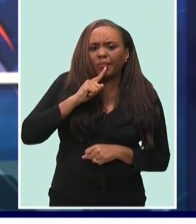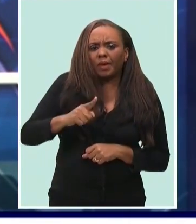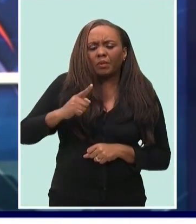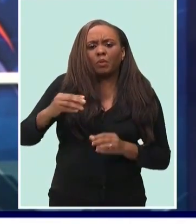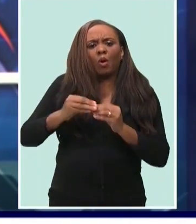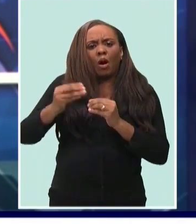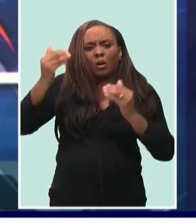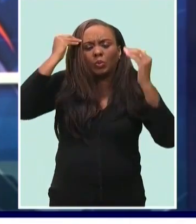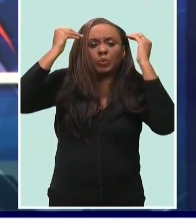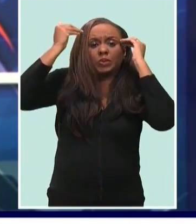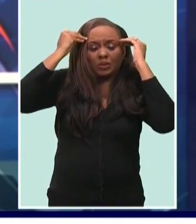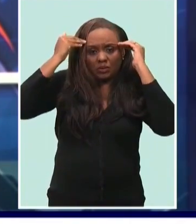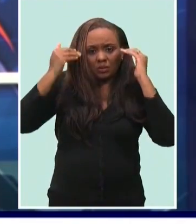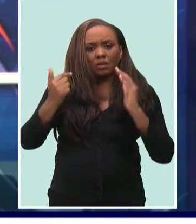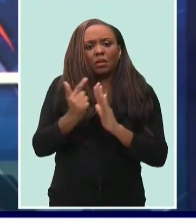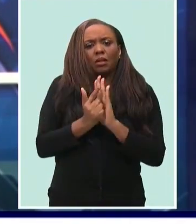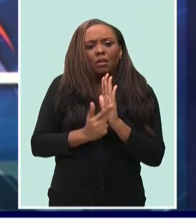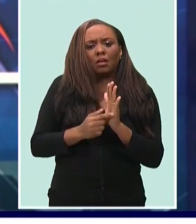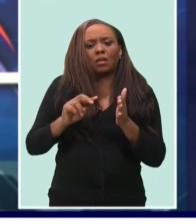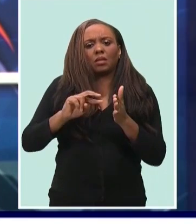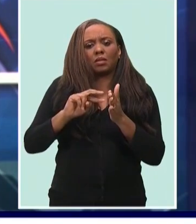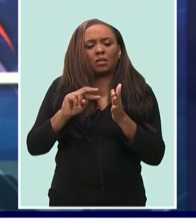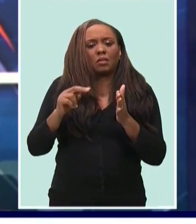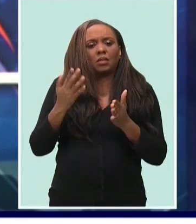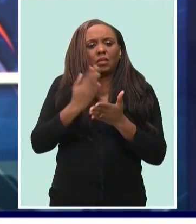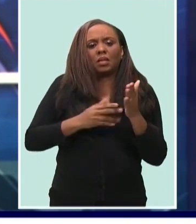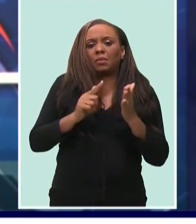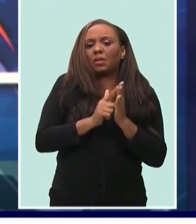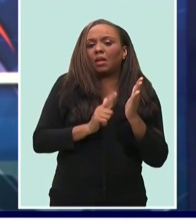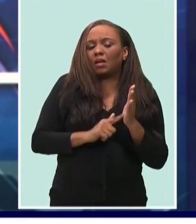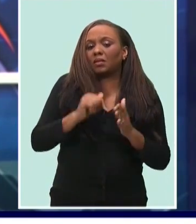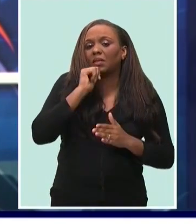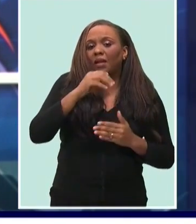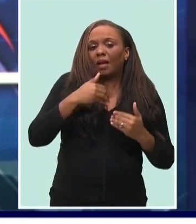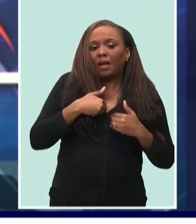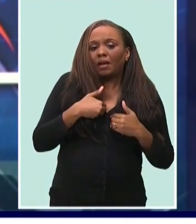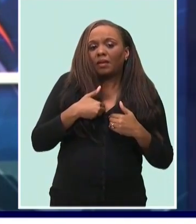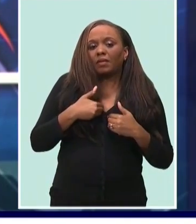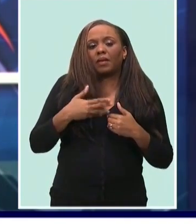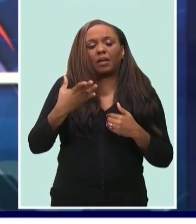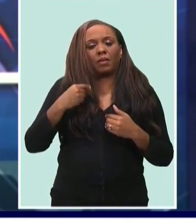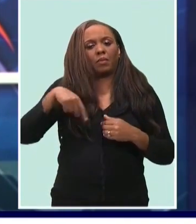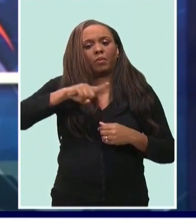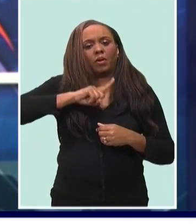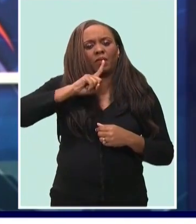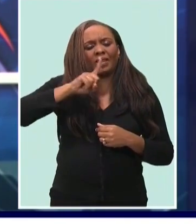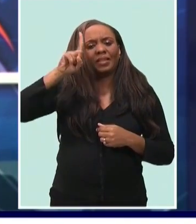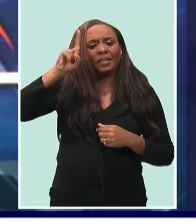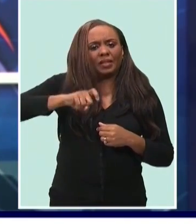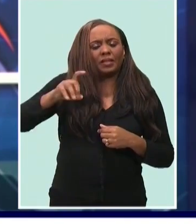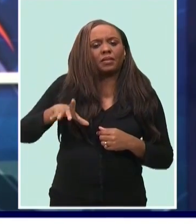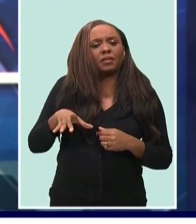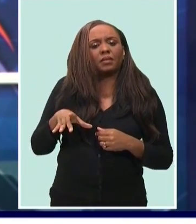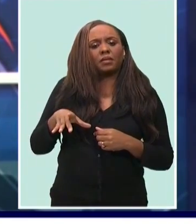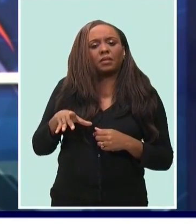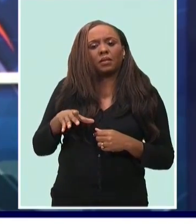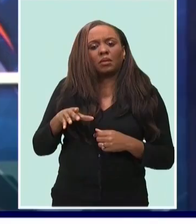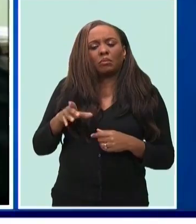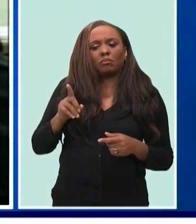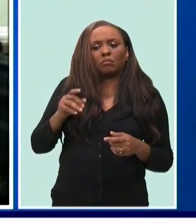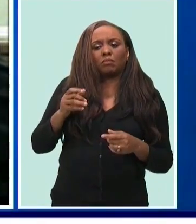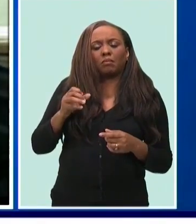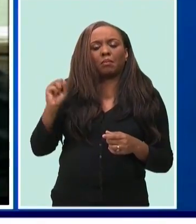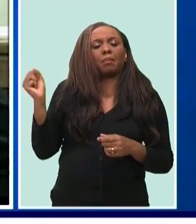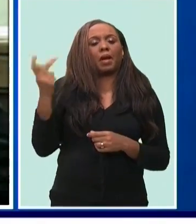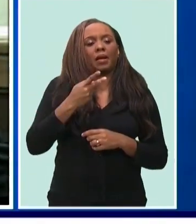King says such laws show a lack of ethics and that Barbados is losing its way. There was a